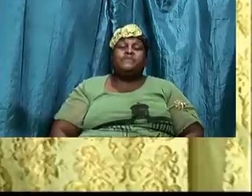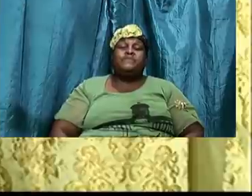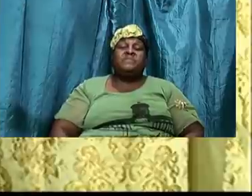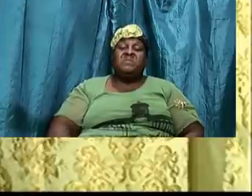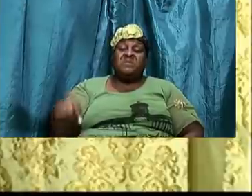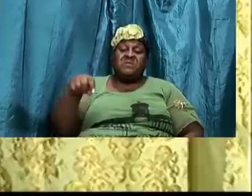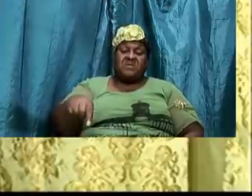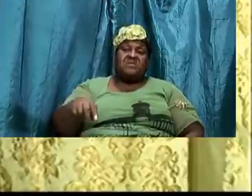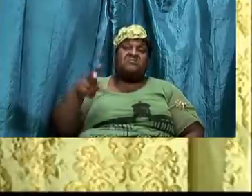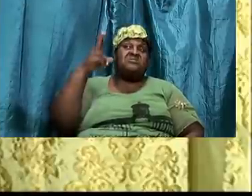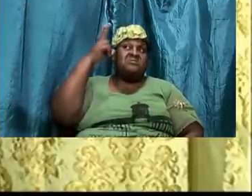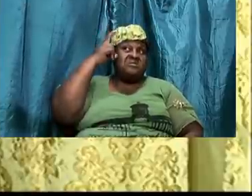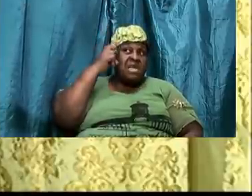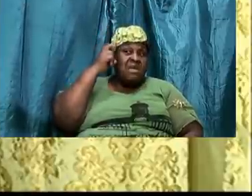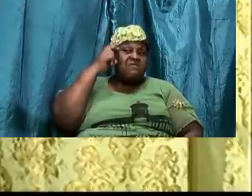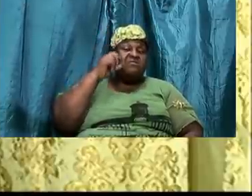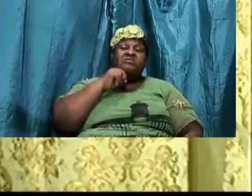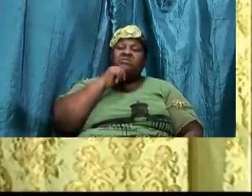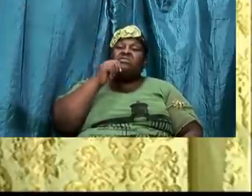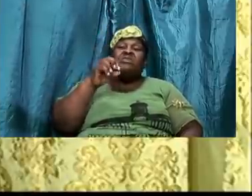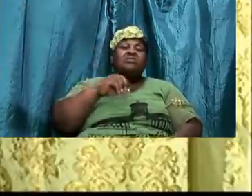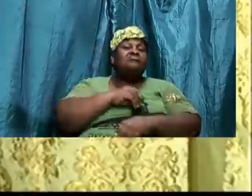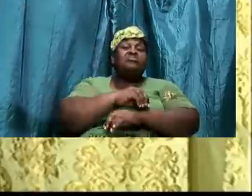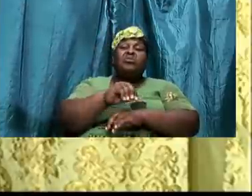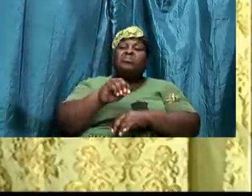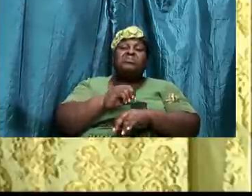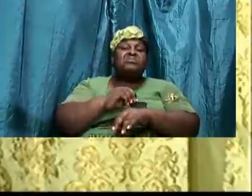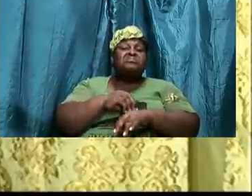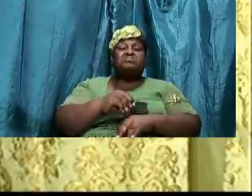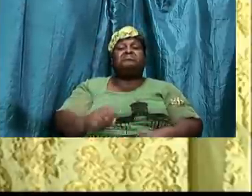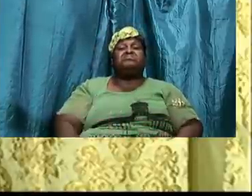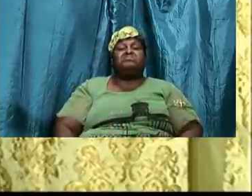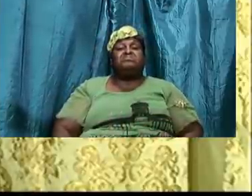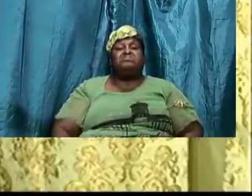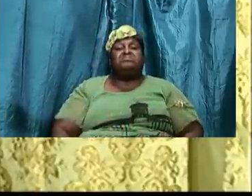This adversary is not normal.